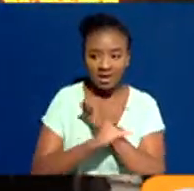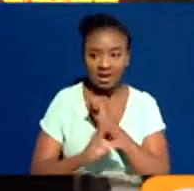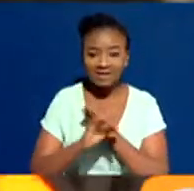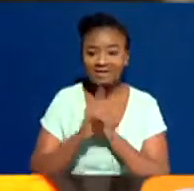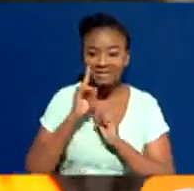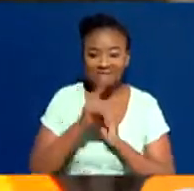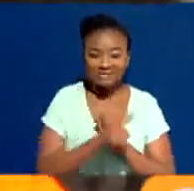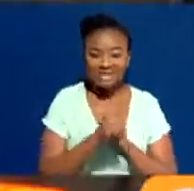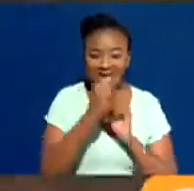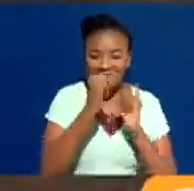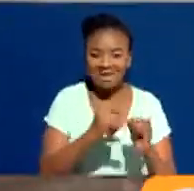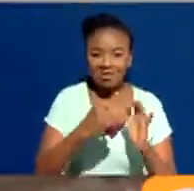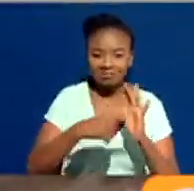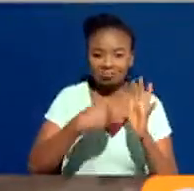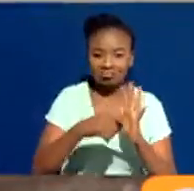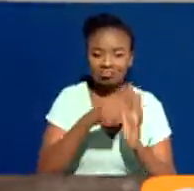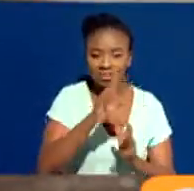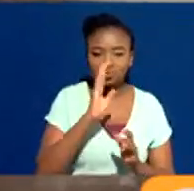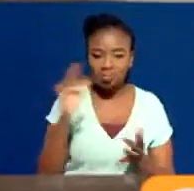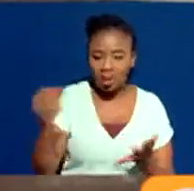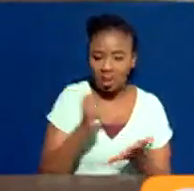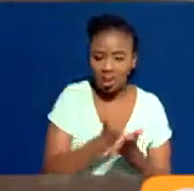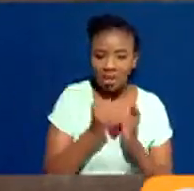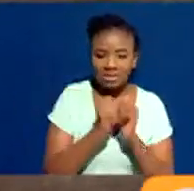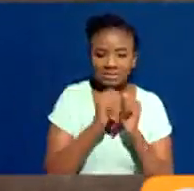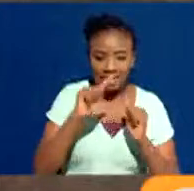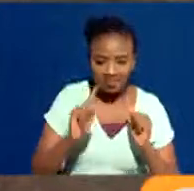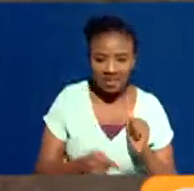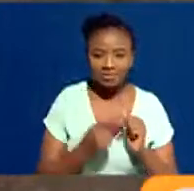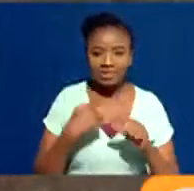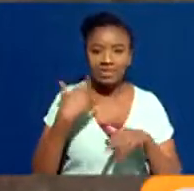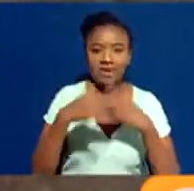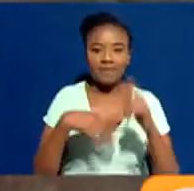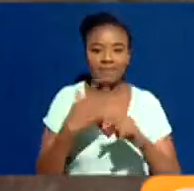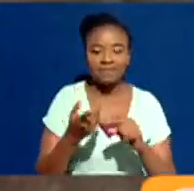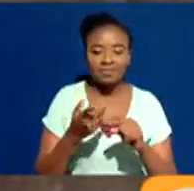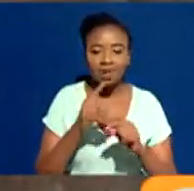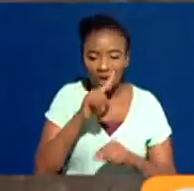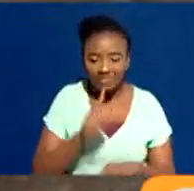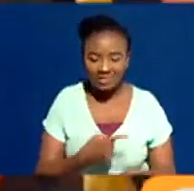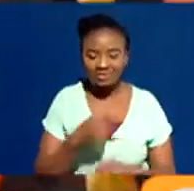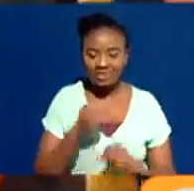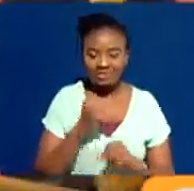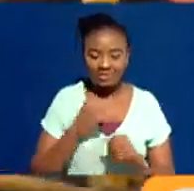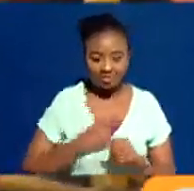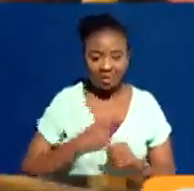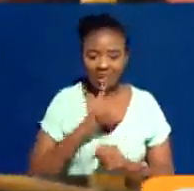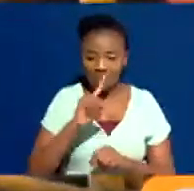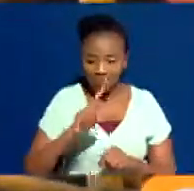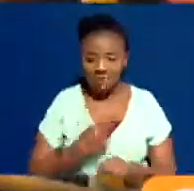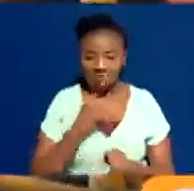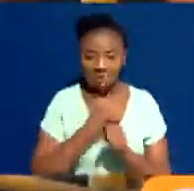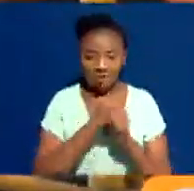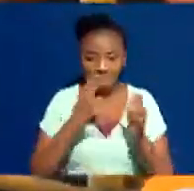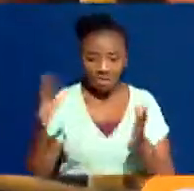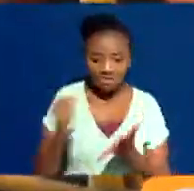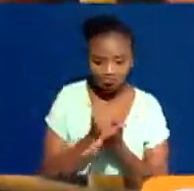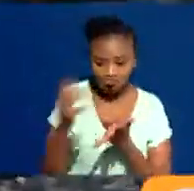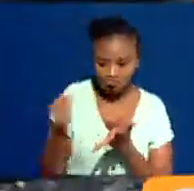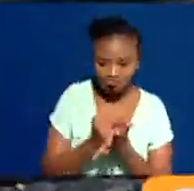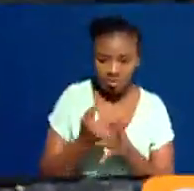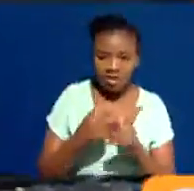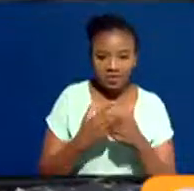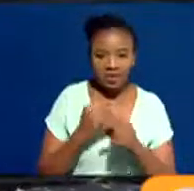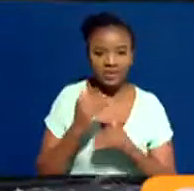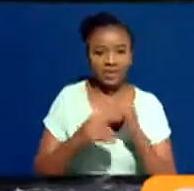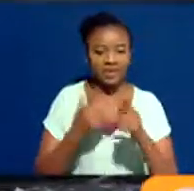employ 1,000 Kenyans. That's set to expand to 2,000 when it starts operating at full capacity. The president saying